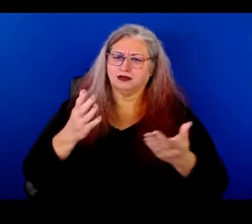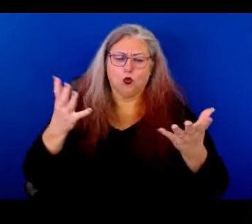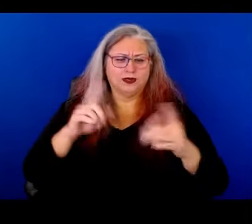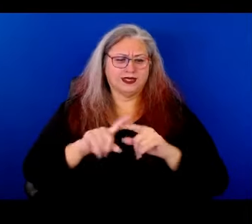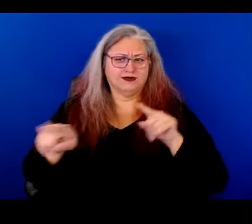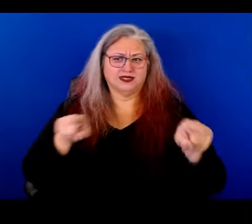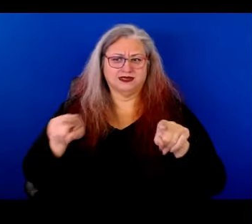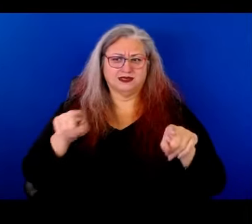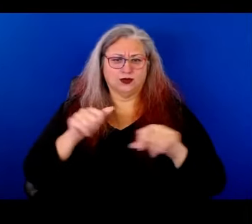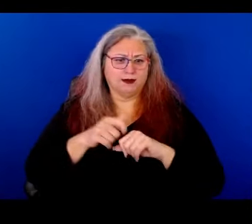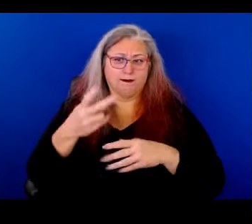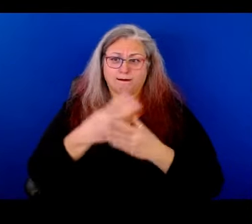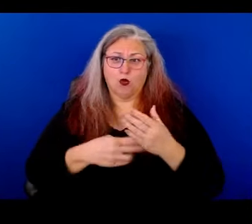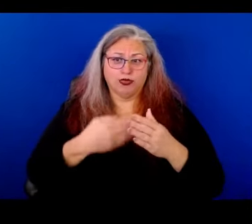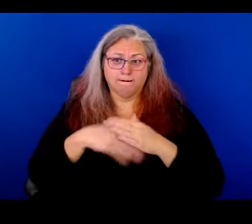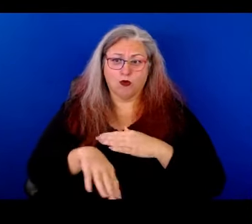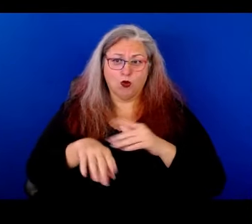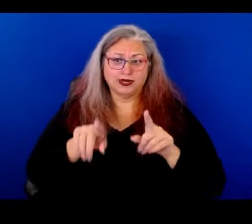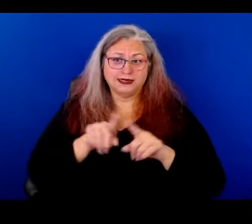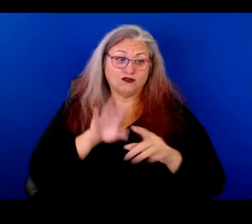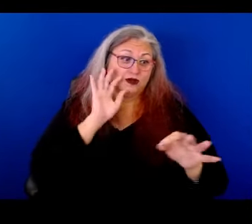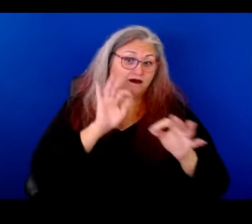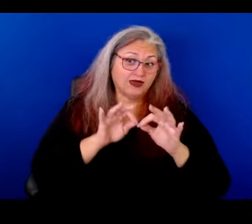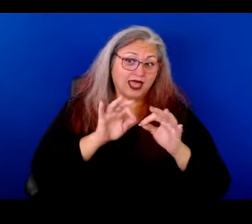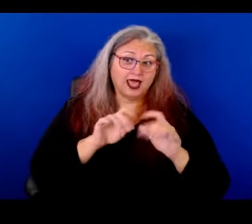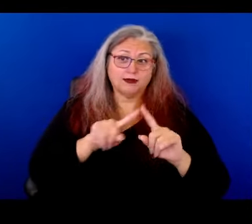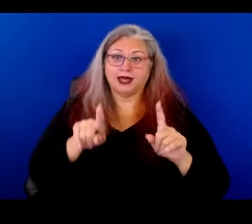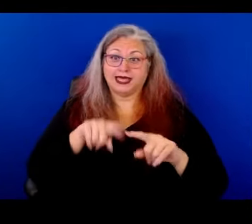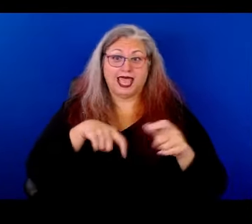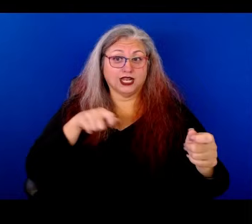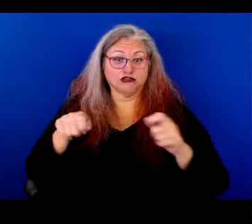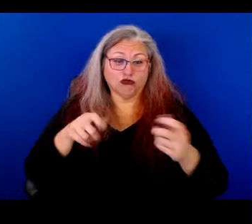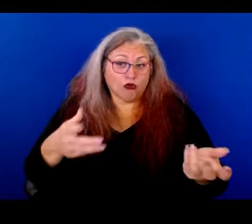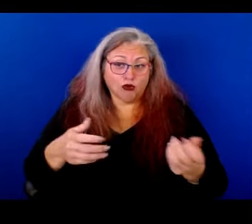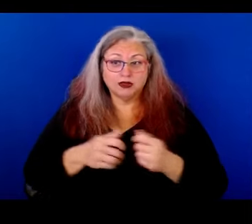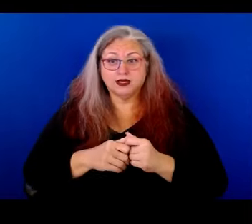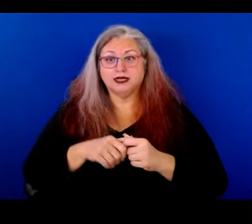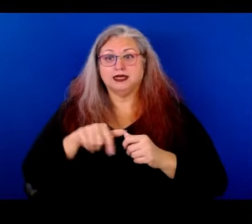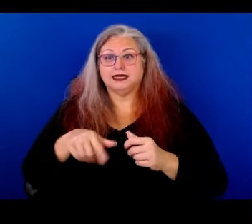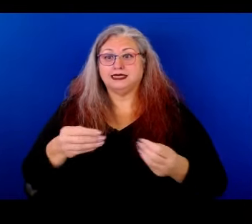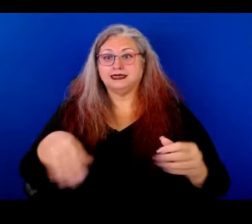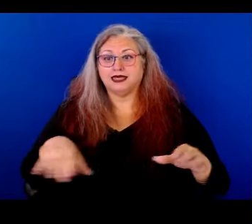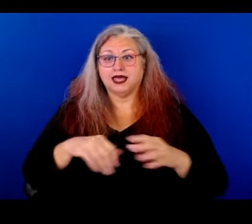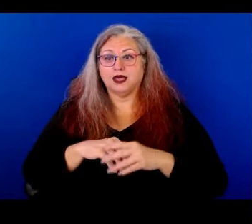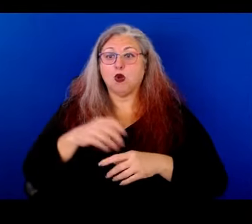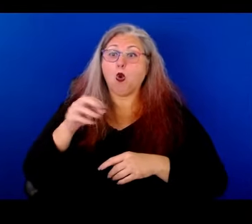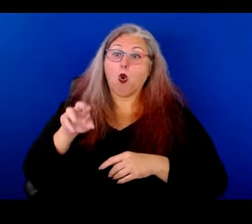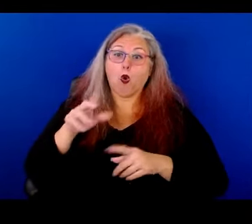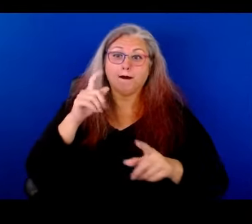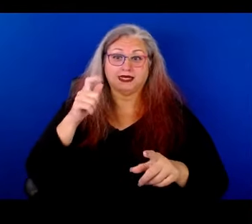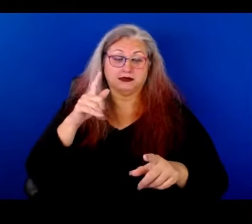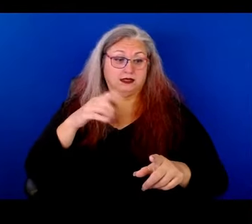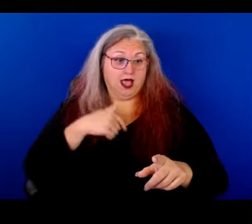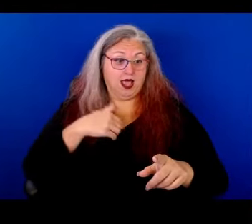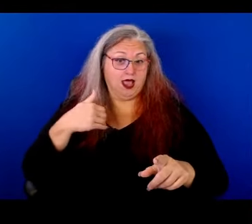the difference between them? They were born a different faith with no control over it on this land. Or is